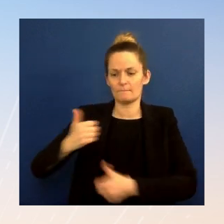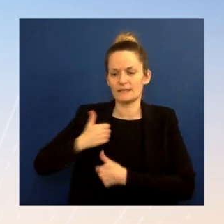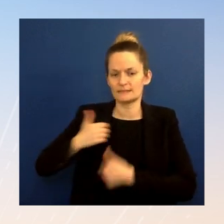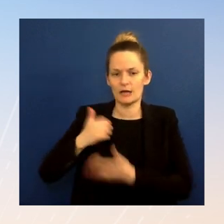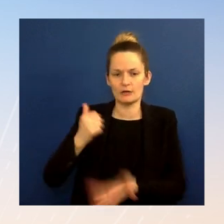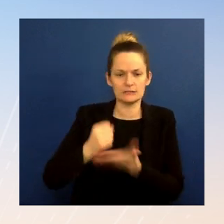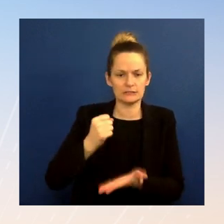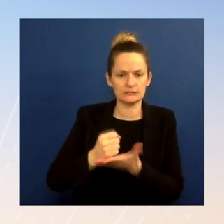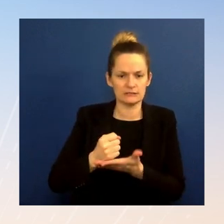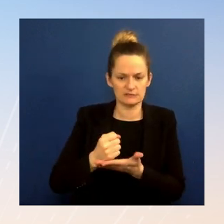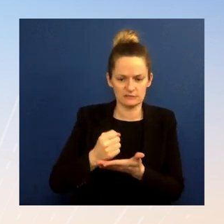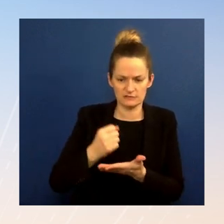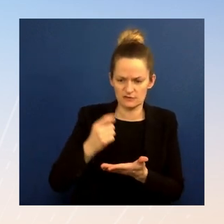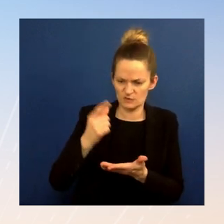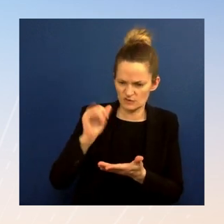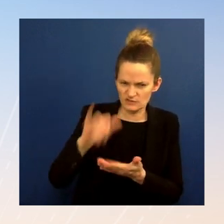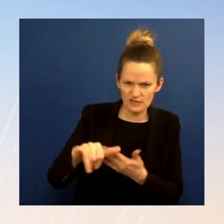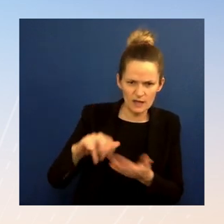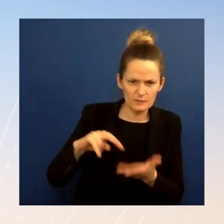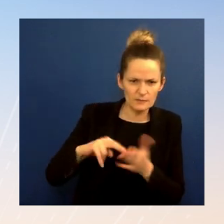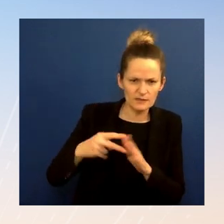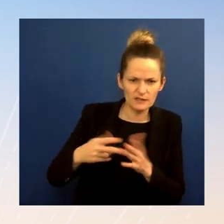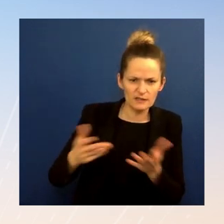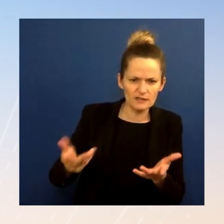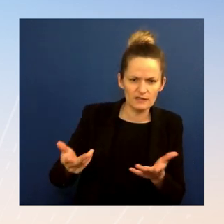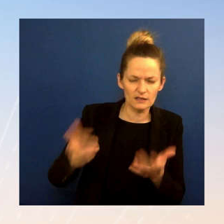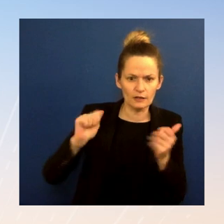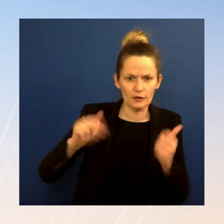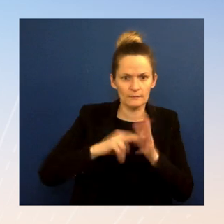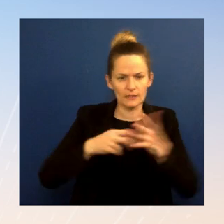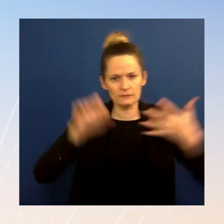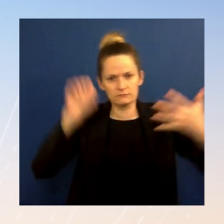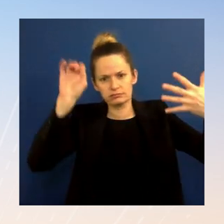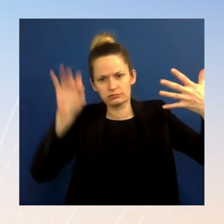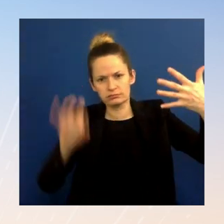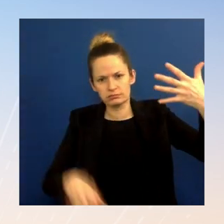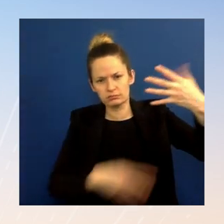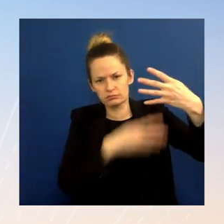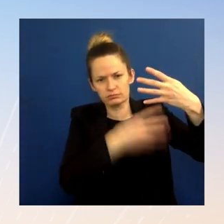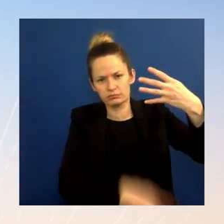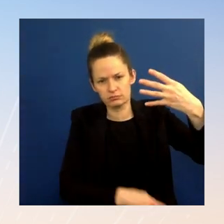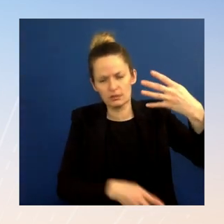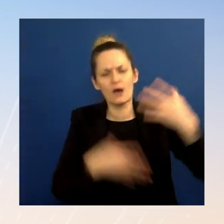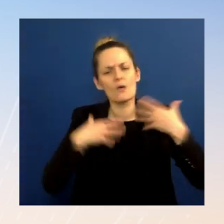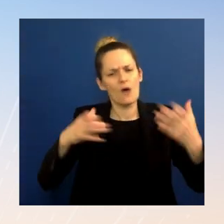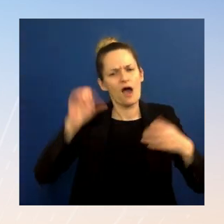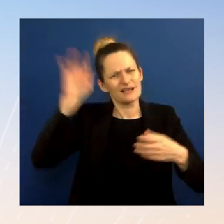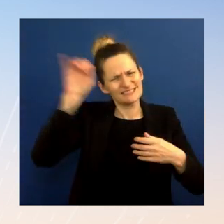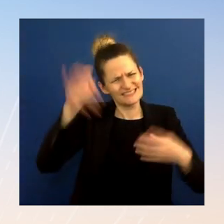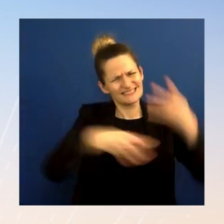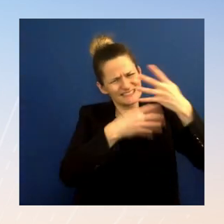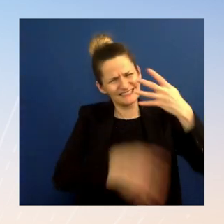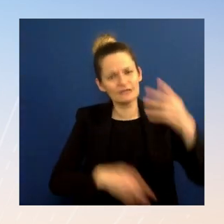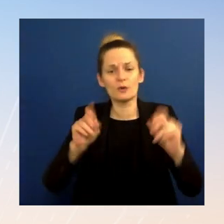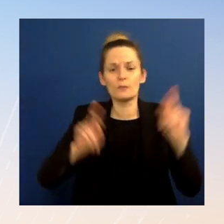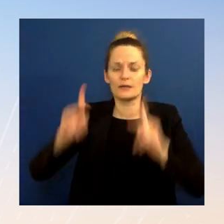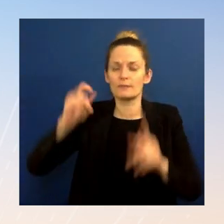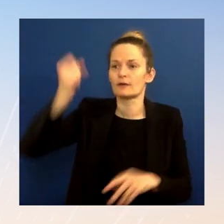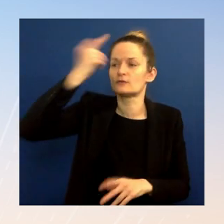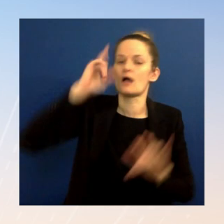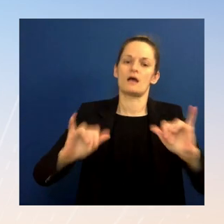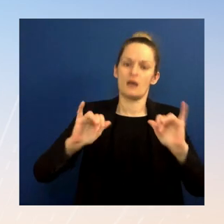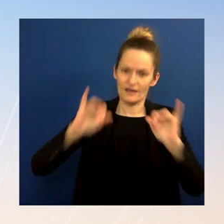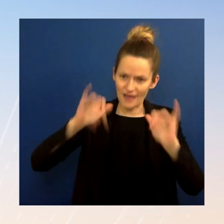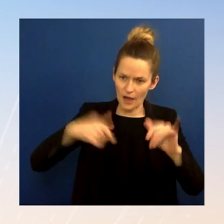compassion for the plight of the Ukrainian people. And we want to provide as much detail as we can about how we're trying to help them in this war. And if I may,